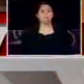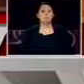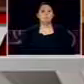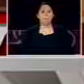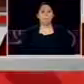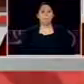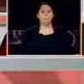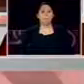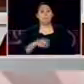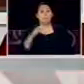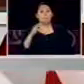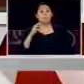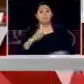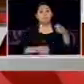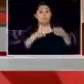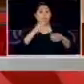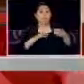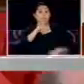the case of Ejercito